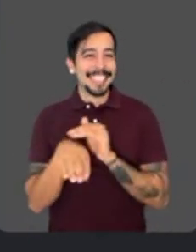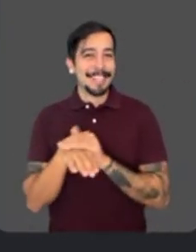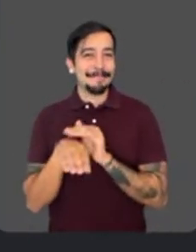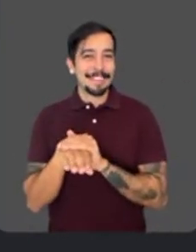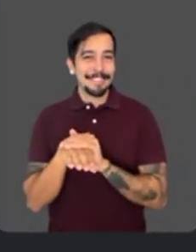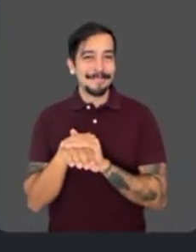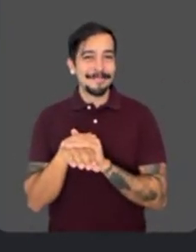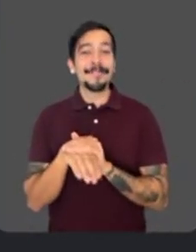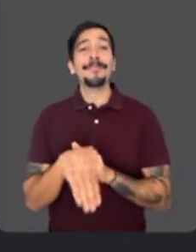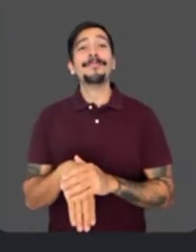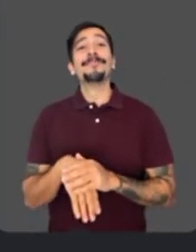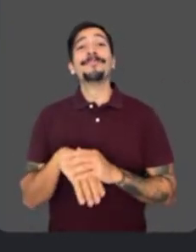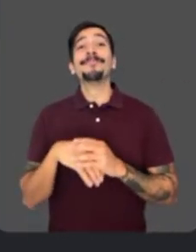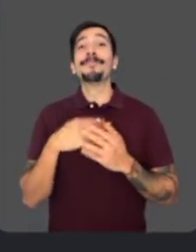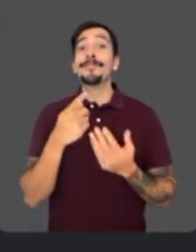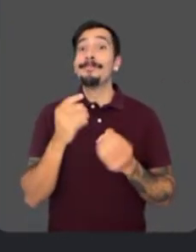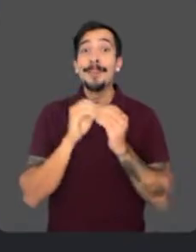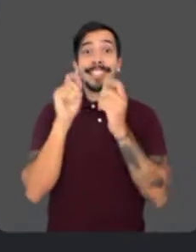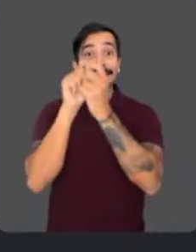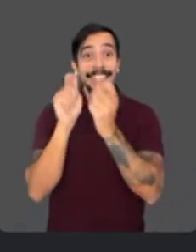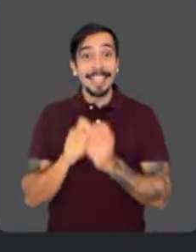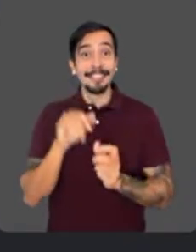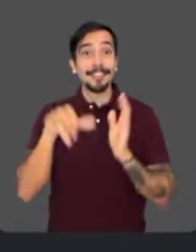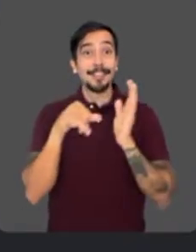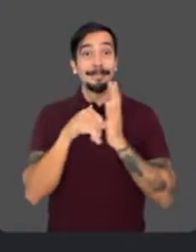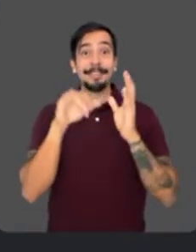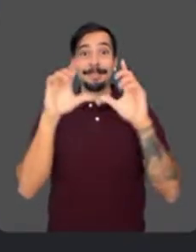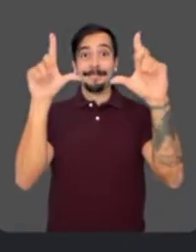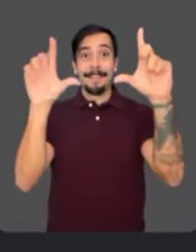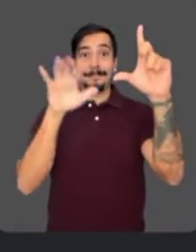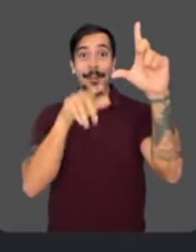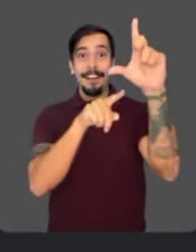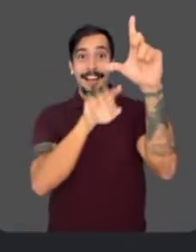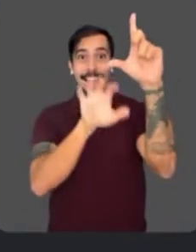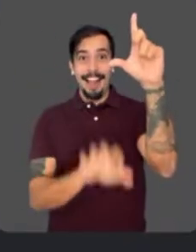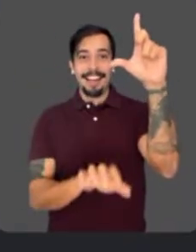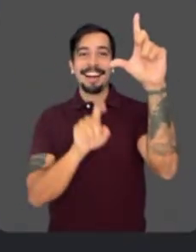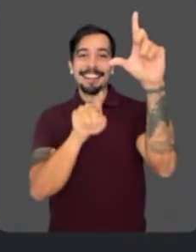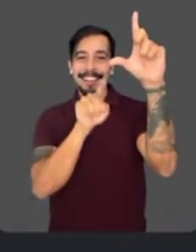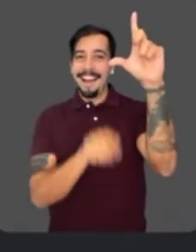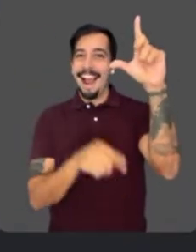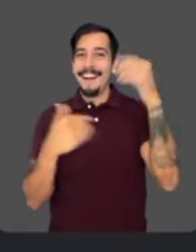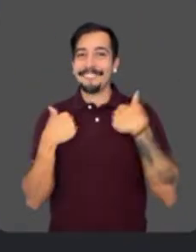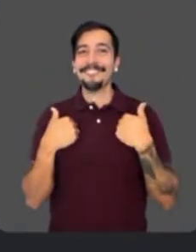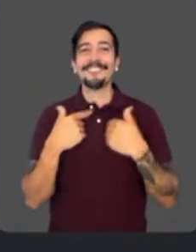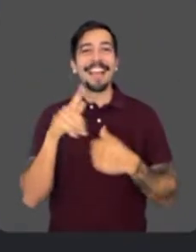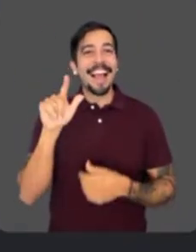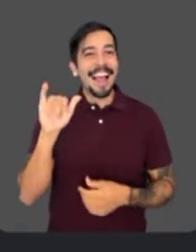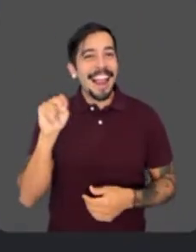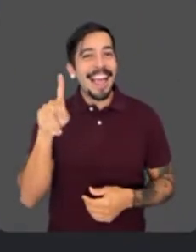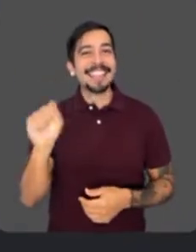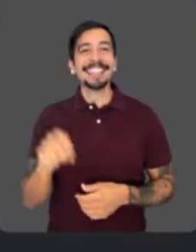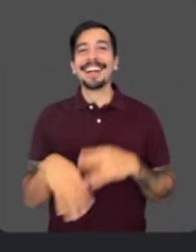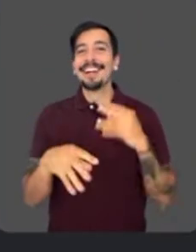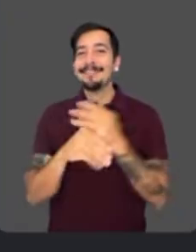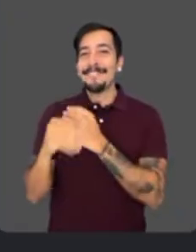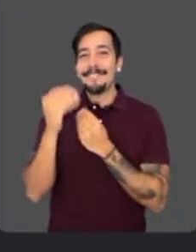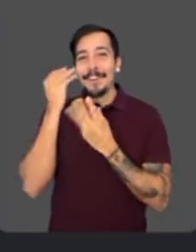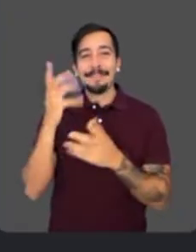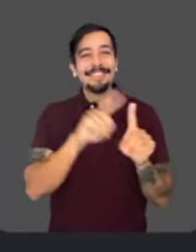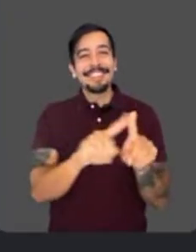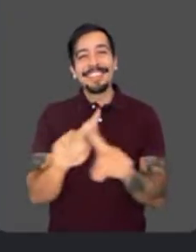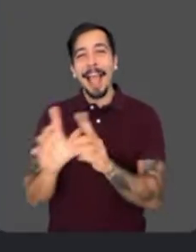of What's New in Google Accessibility. For more details, be sure to check out our YouTube video description, where we've provided links and